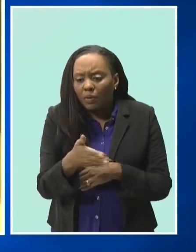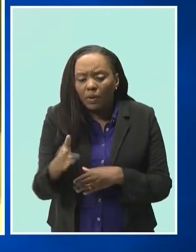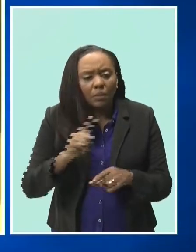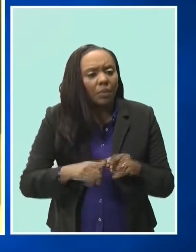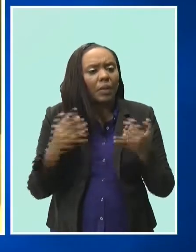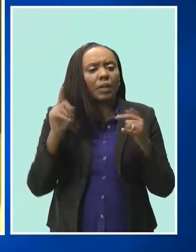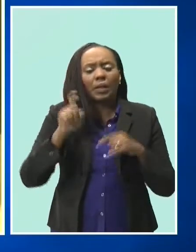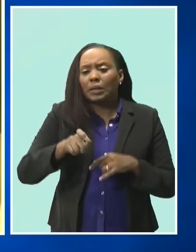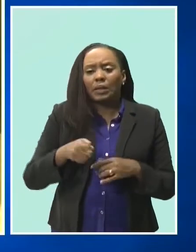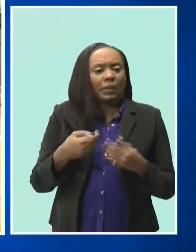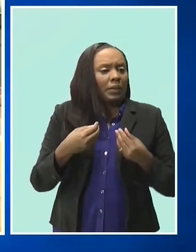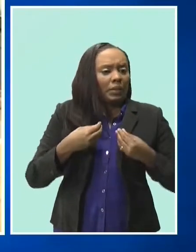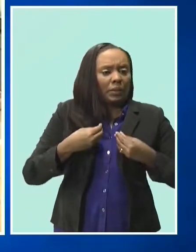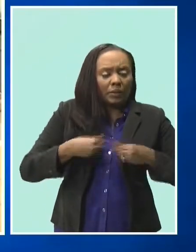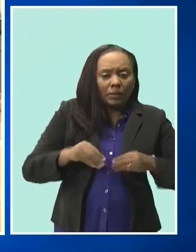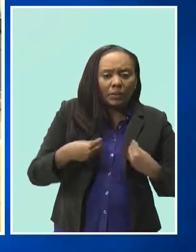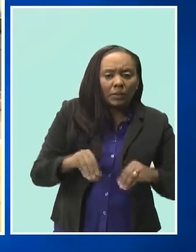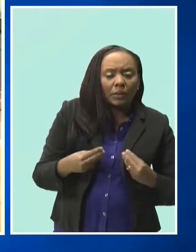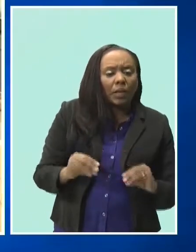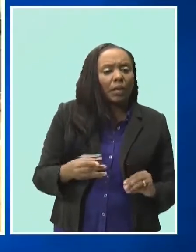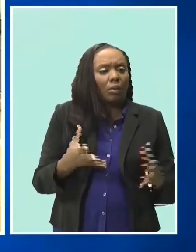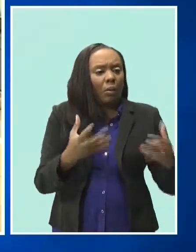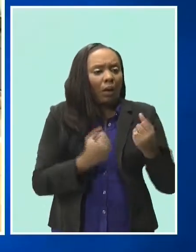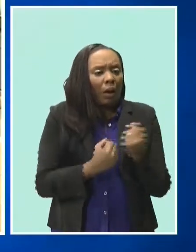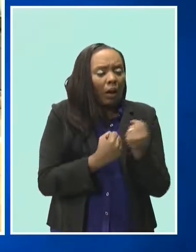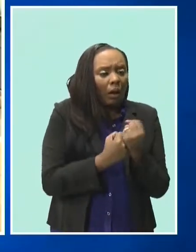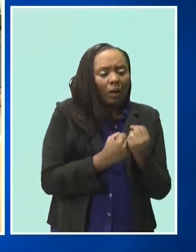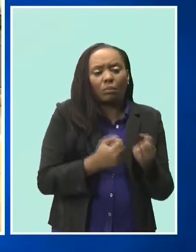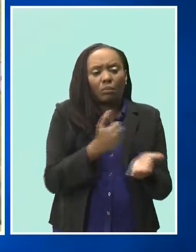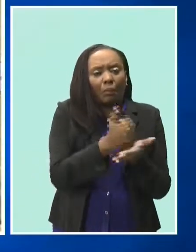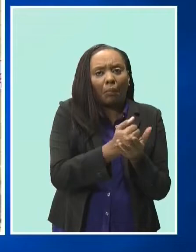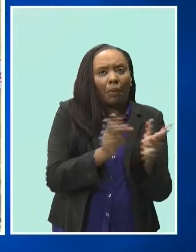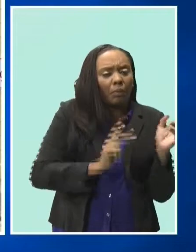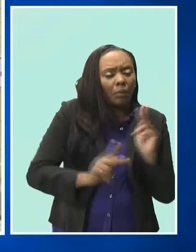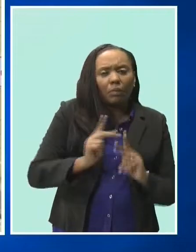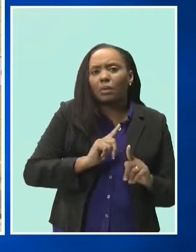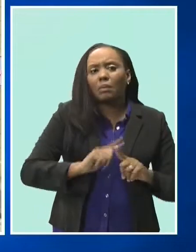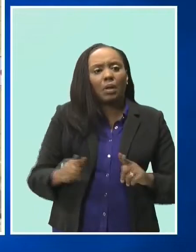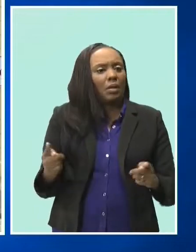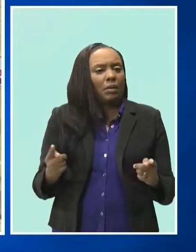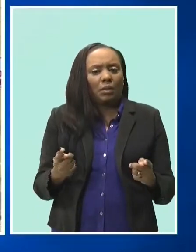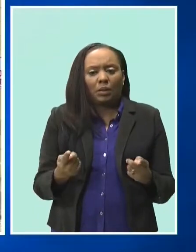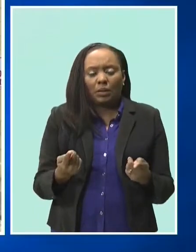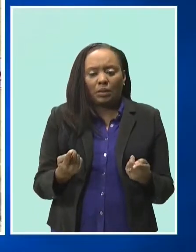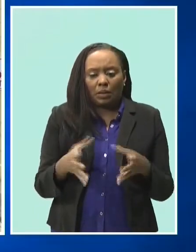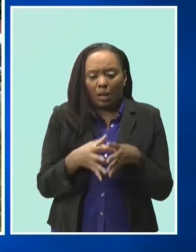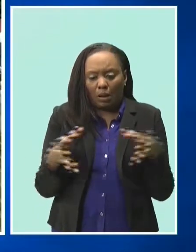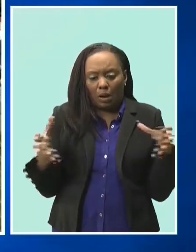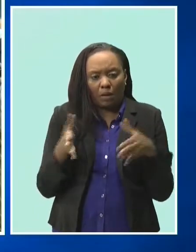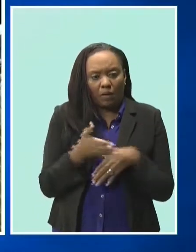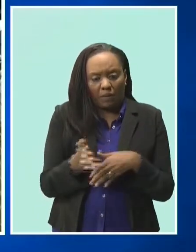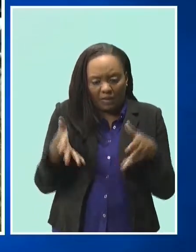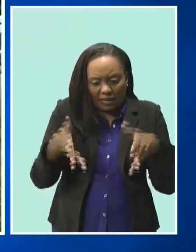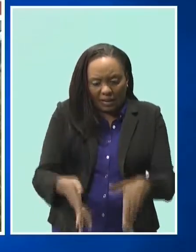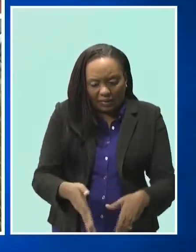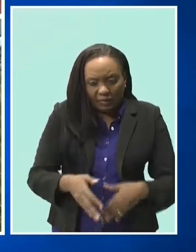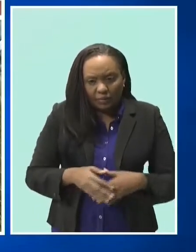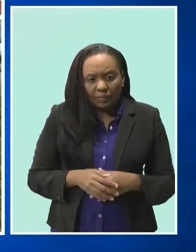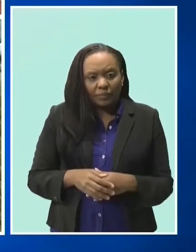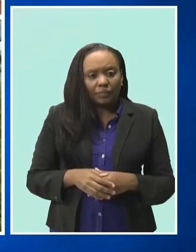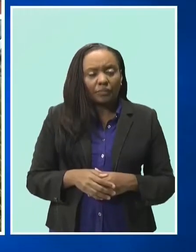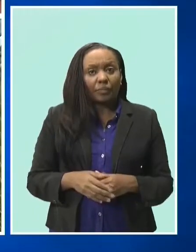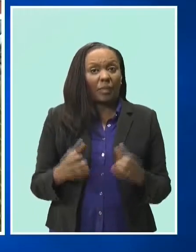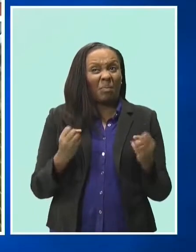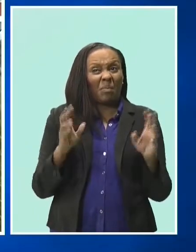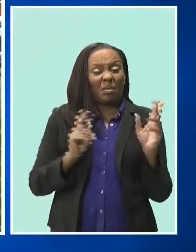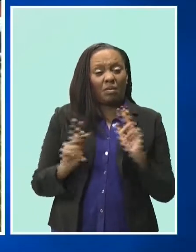some to get back our expense to go again. You understand? The fisherfolk say with the current system, many people aren't coming to the market